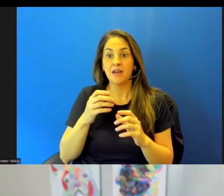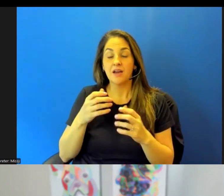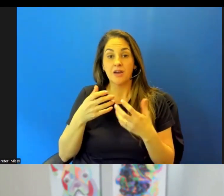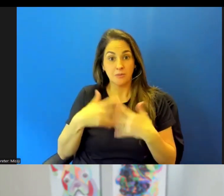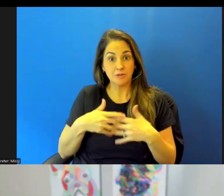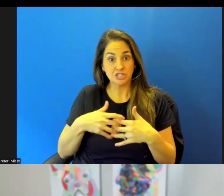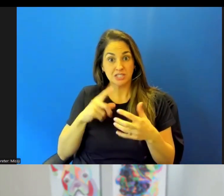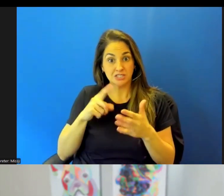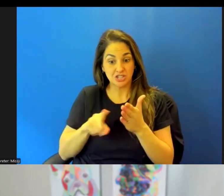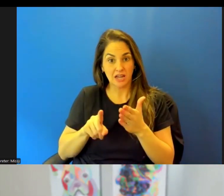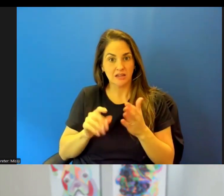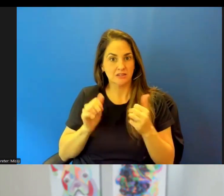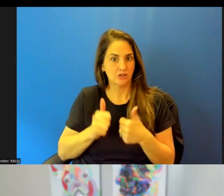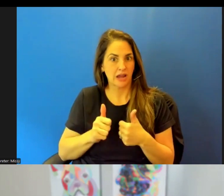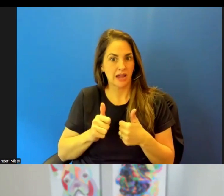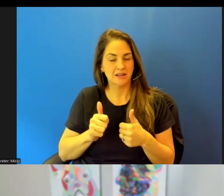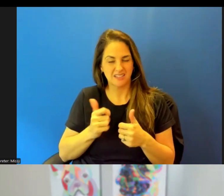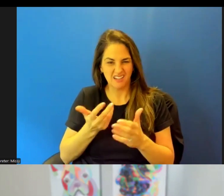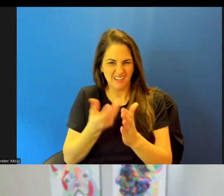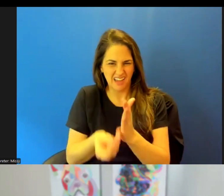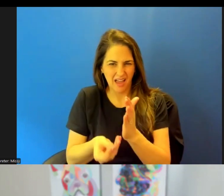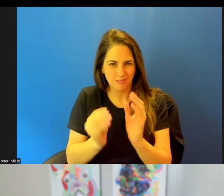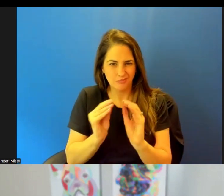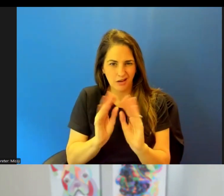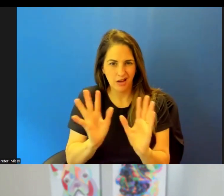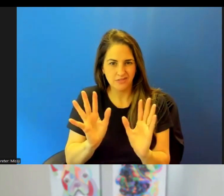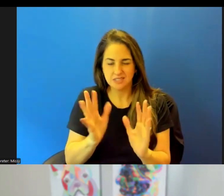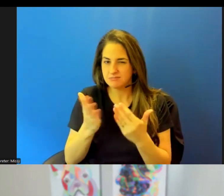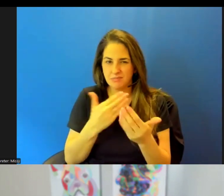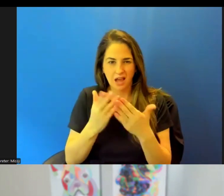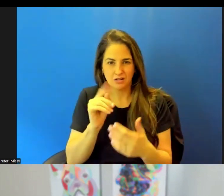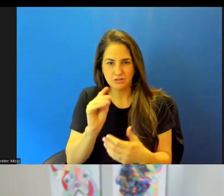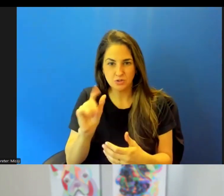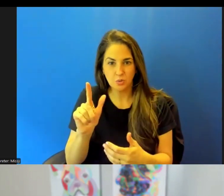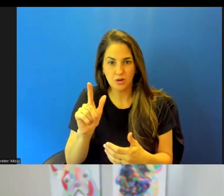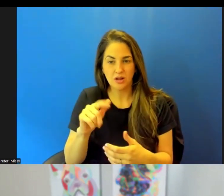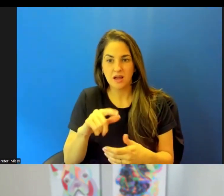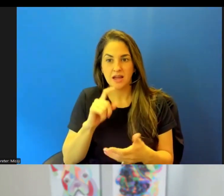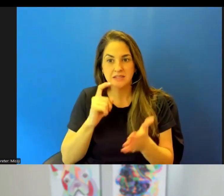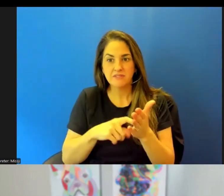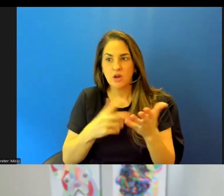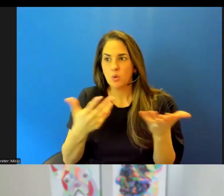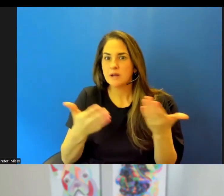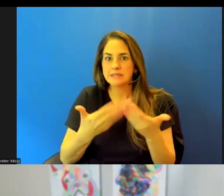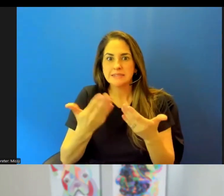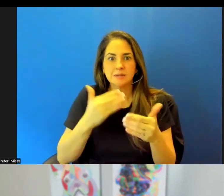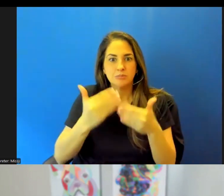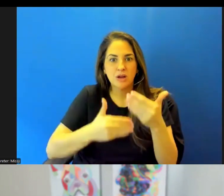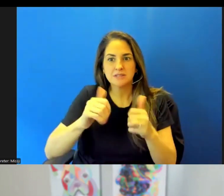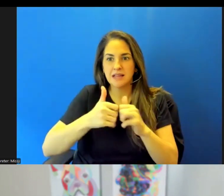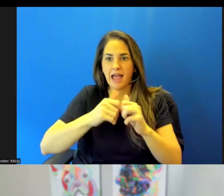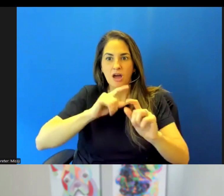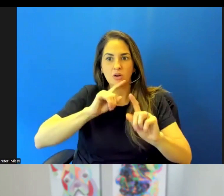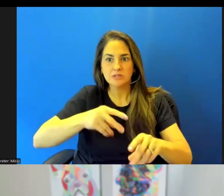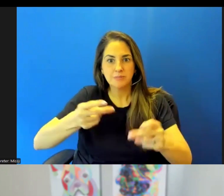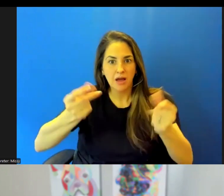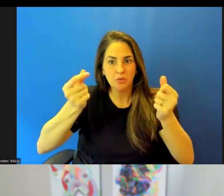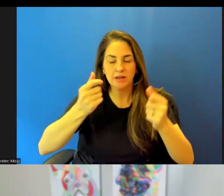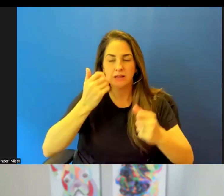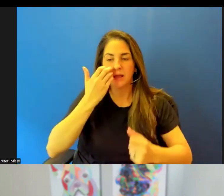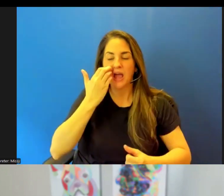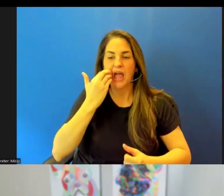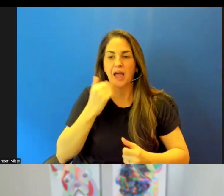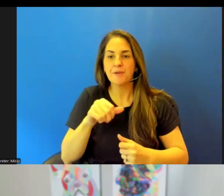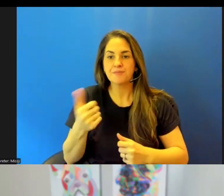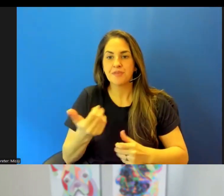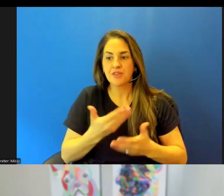but there's going to be gaps in no matter what tool you pick. So to identify what is the easy process and how do you respond quickly. The